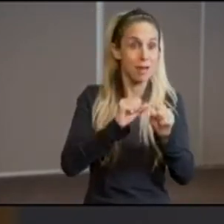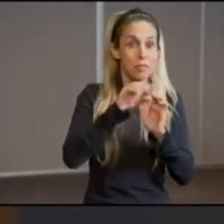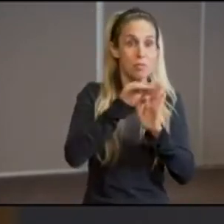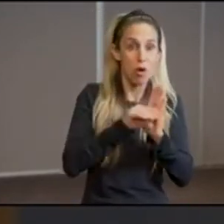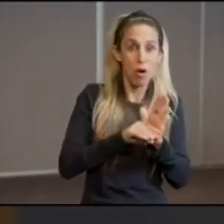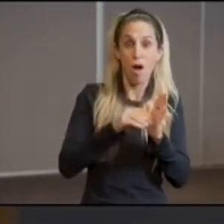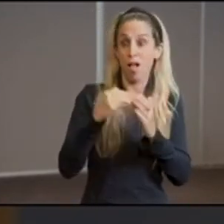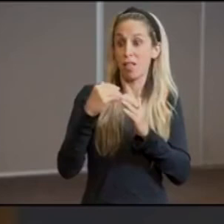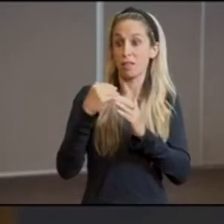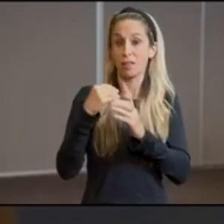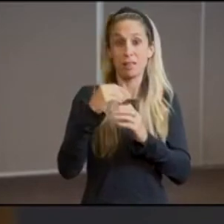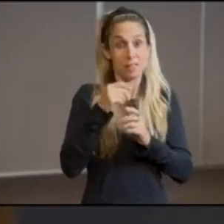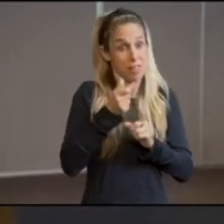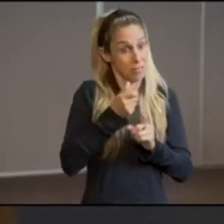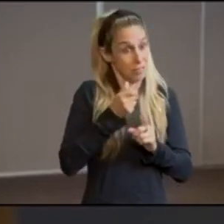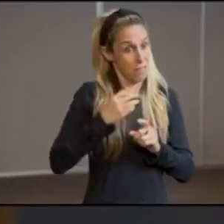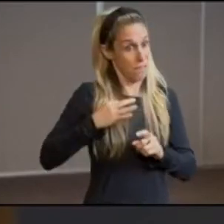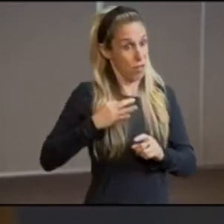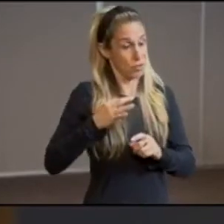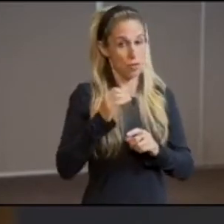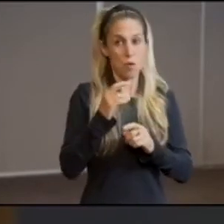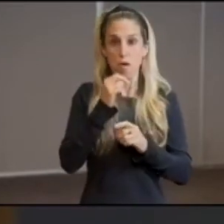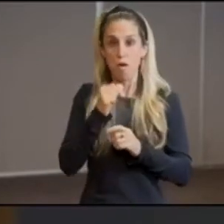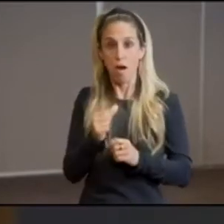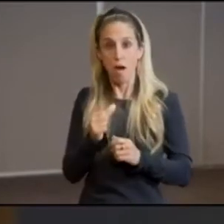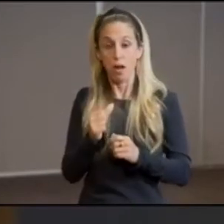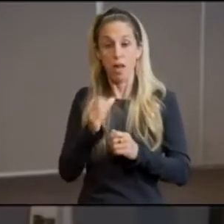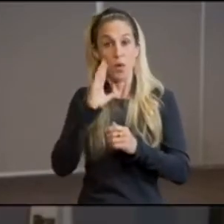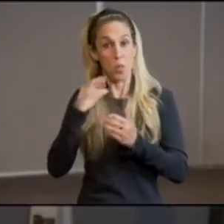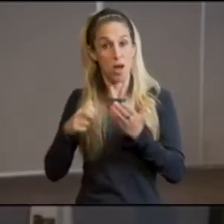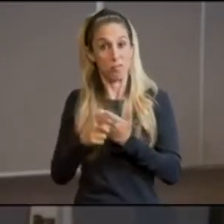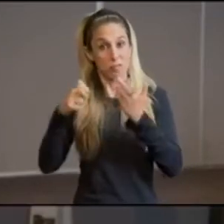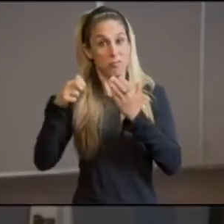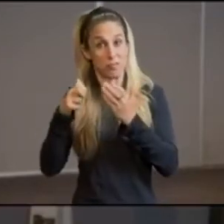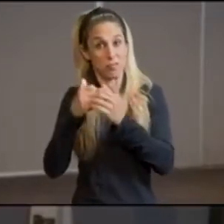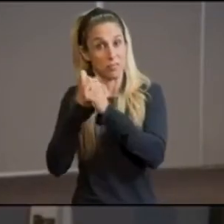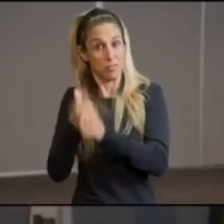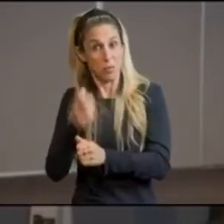be citations of folks that are not wearing masks. So I'll turn it to Dr. Cody.